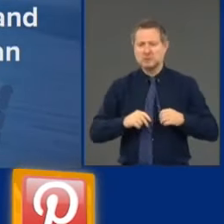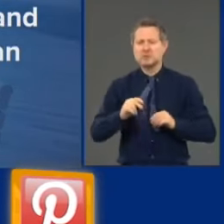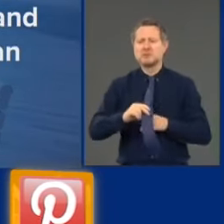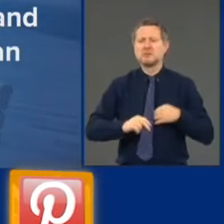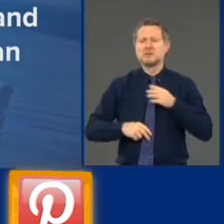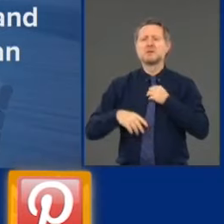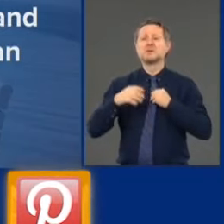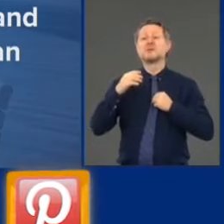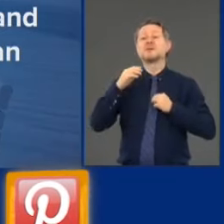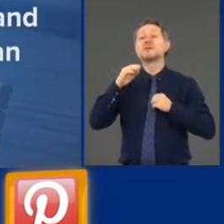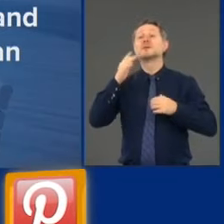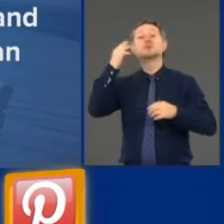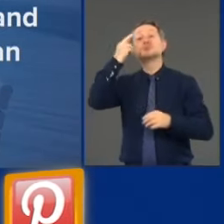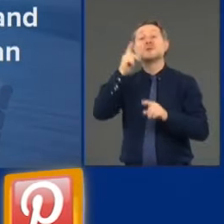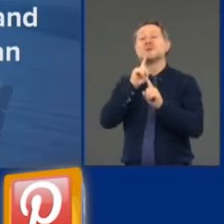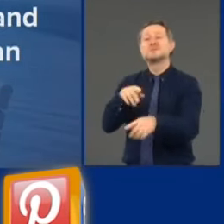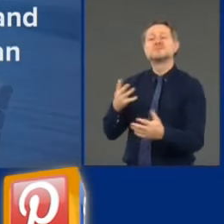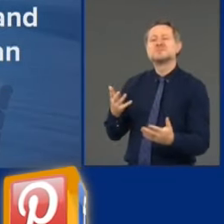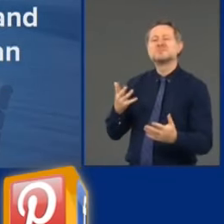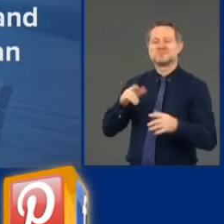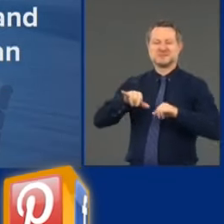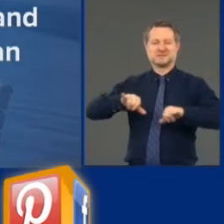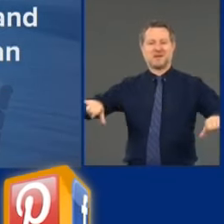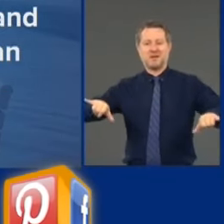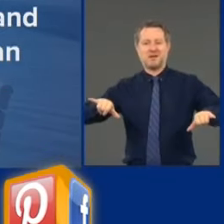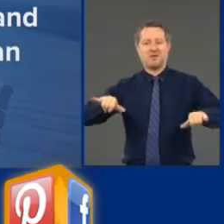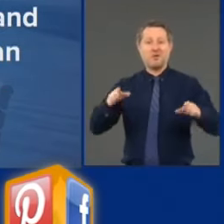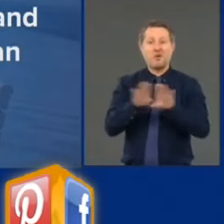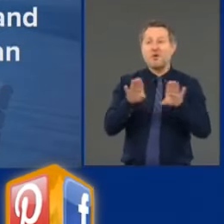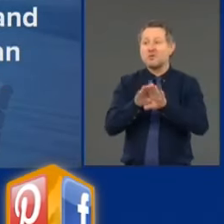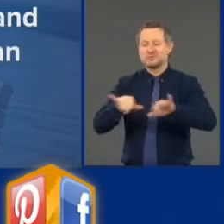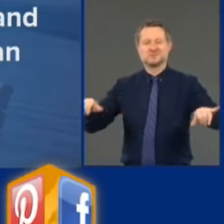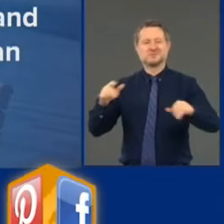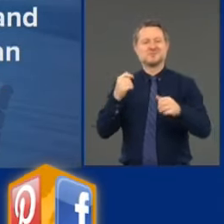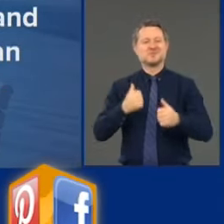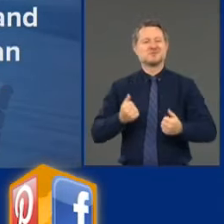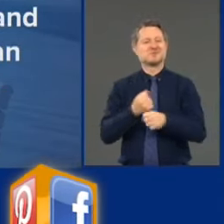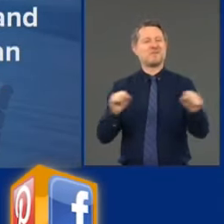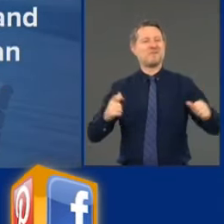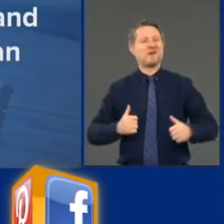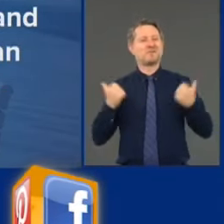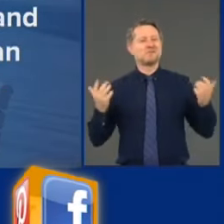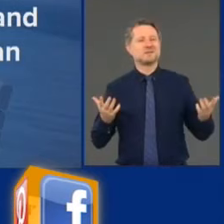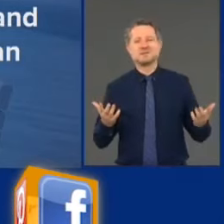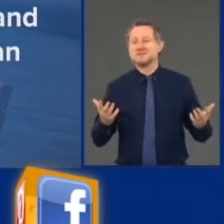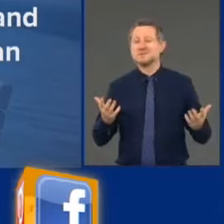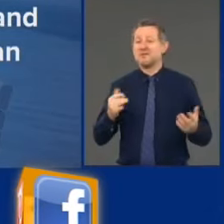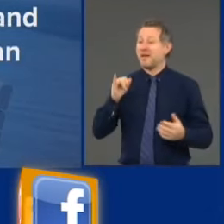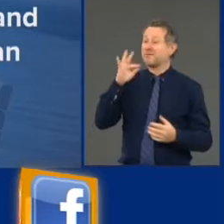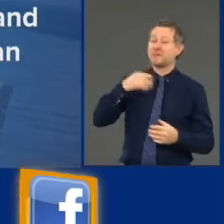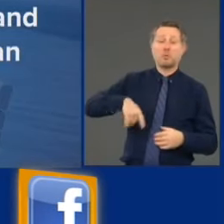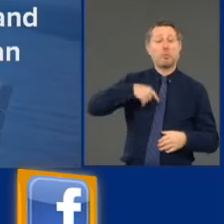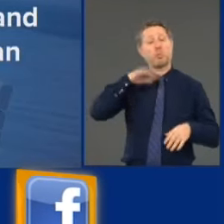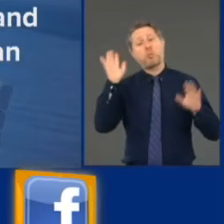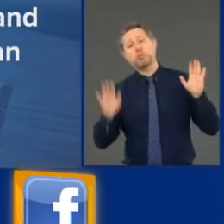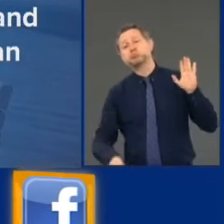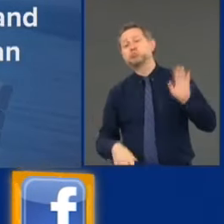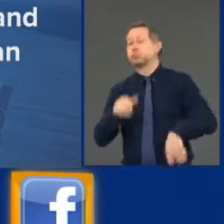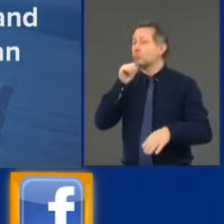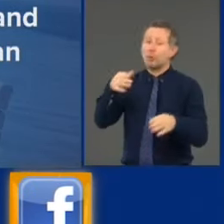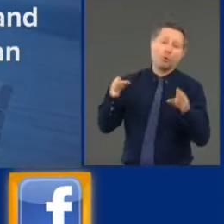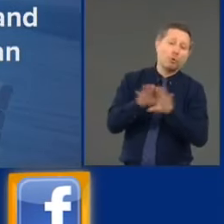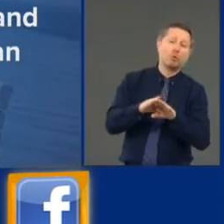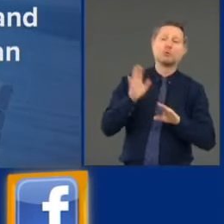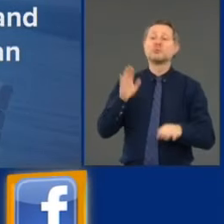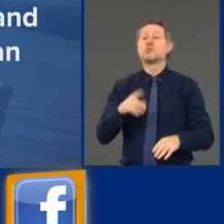we saved lives, that's why. Because we saved lives. And if we didn't do what we did, that number of 100 per